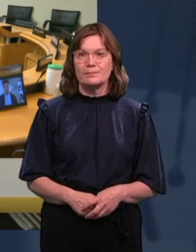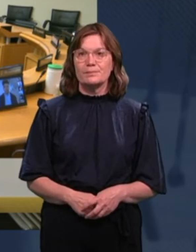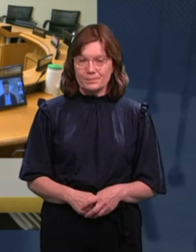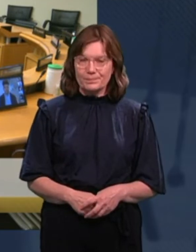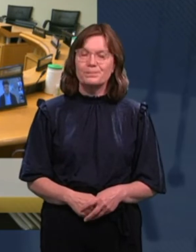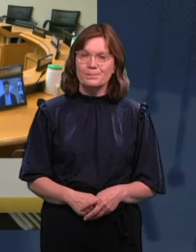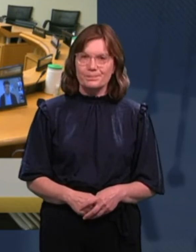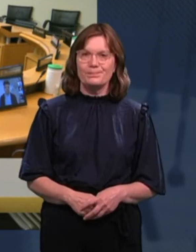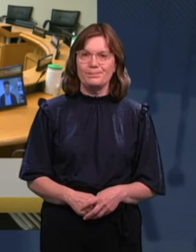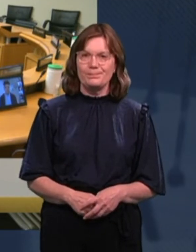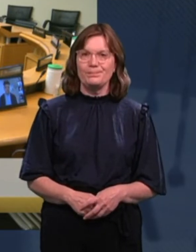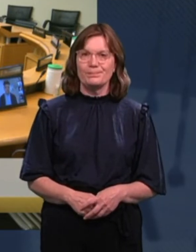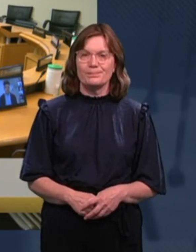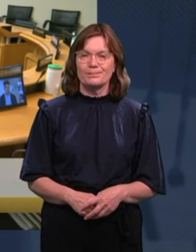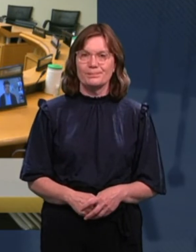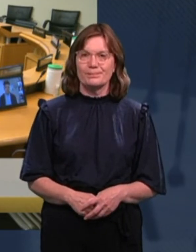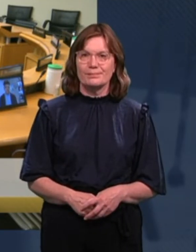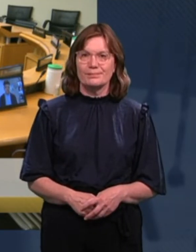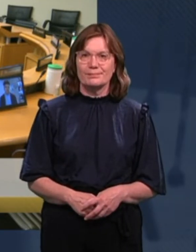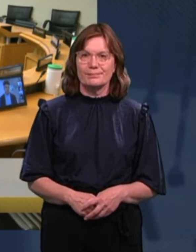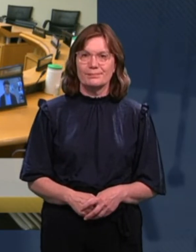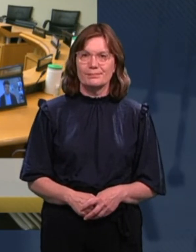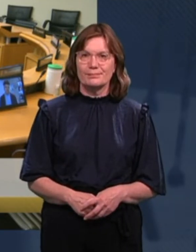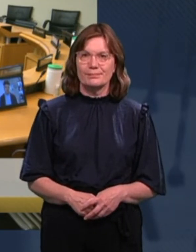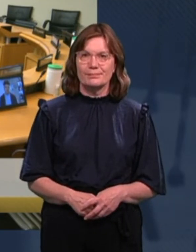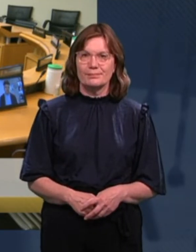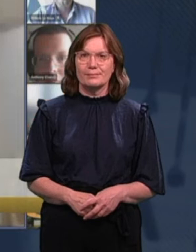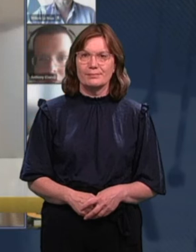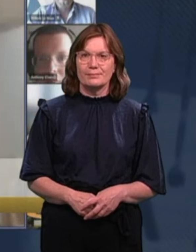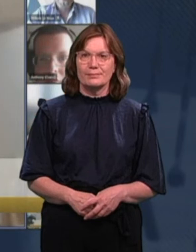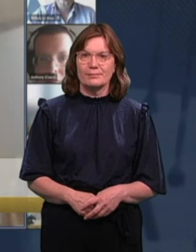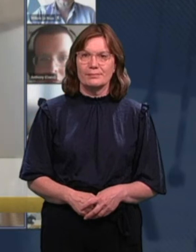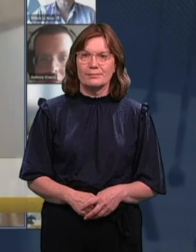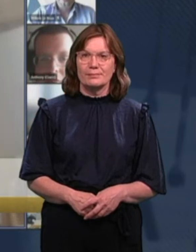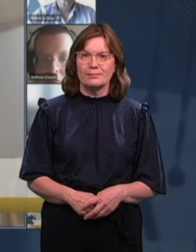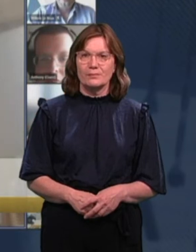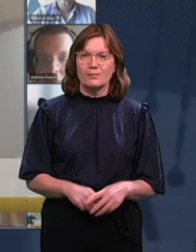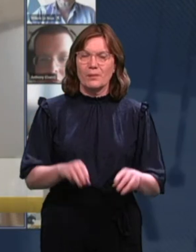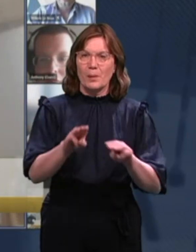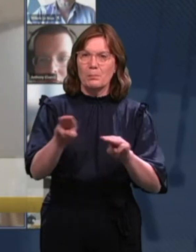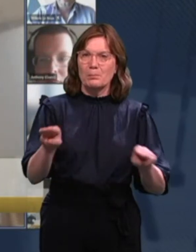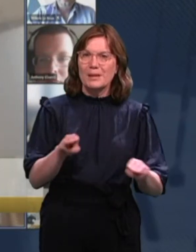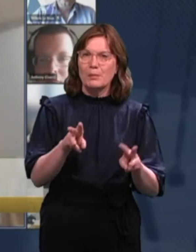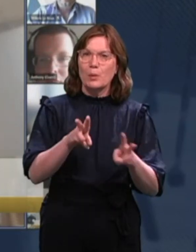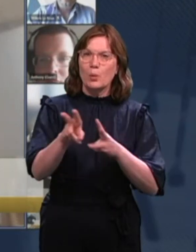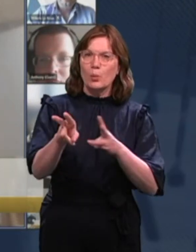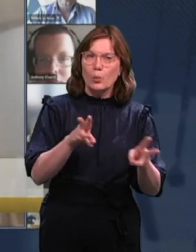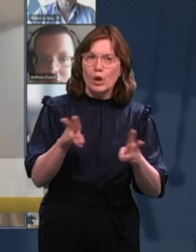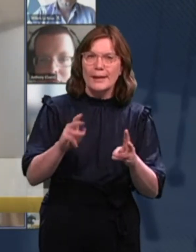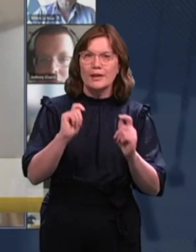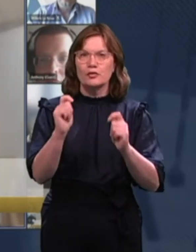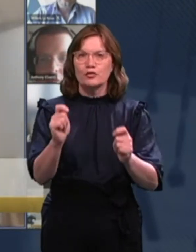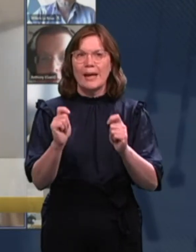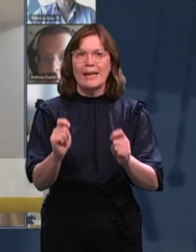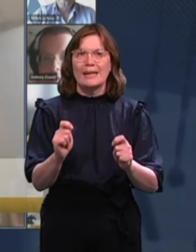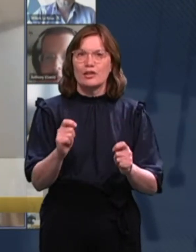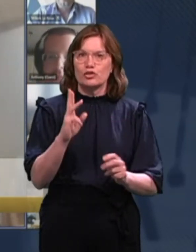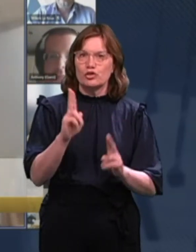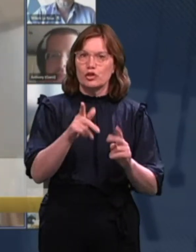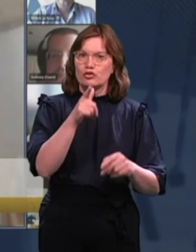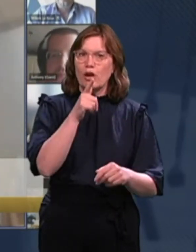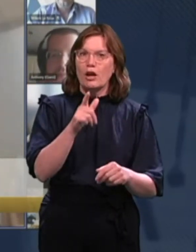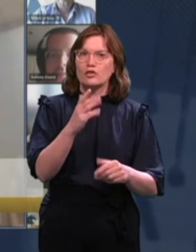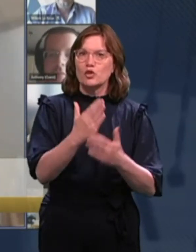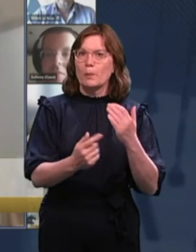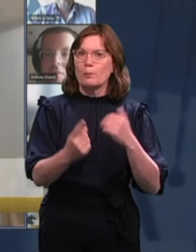Yeah, like have people who are working in business have like training where they can talk to people with disability. Like I went